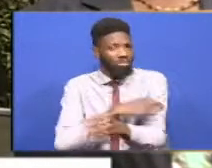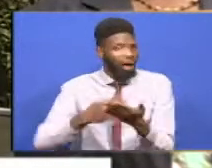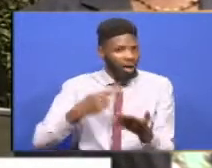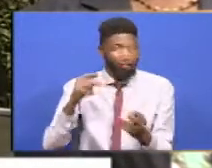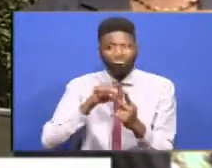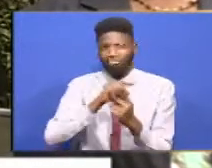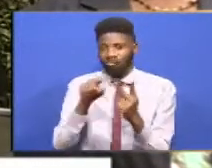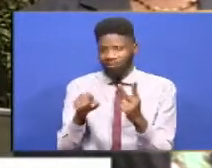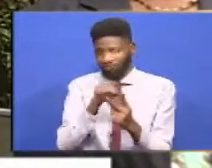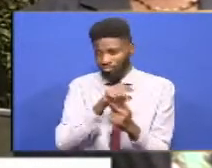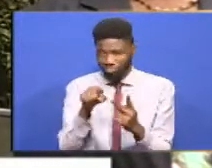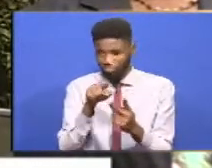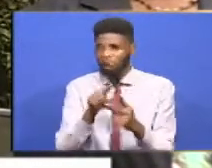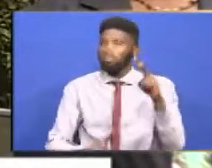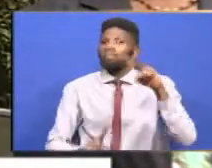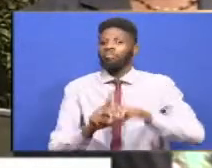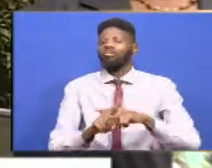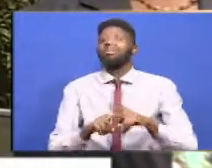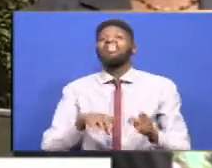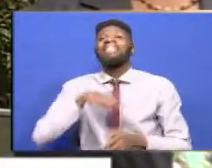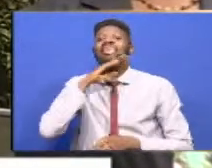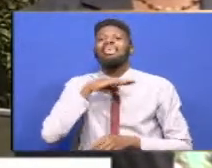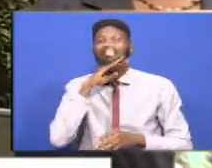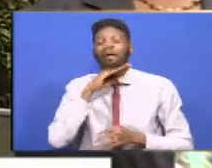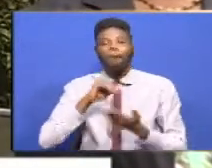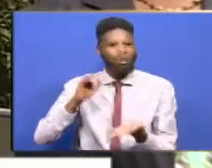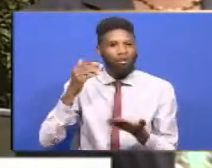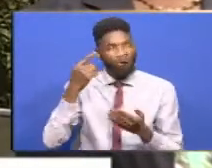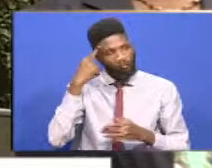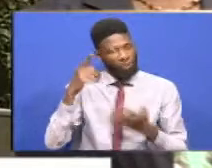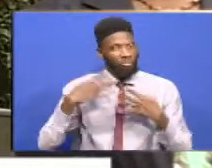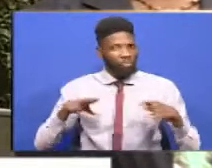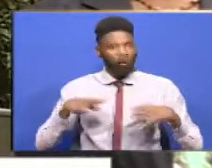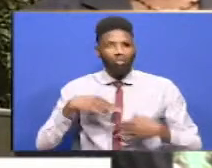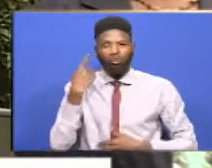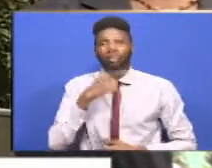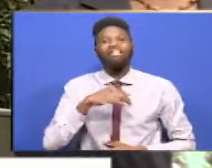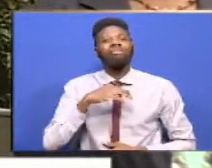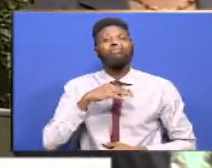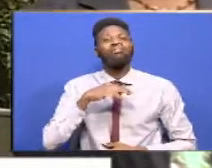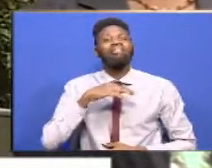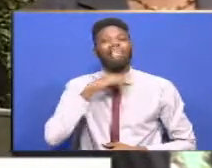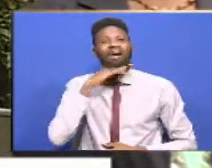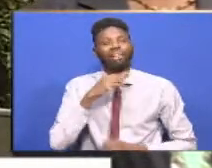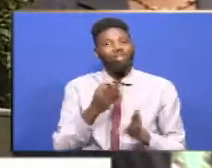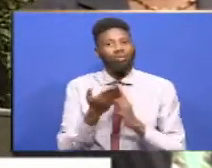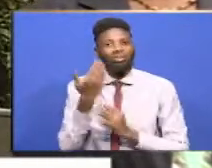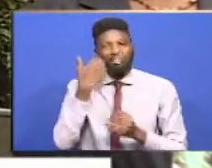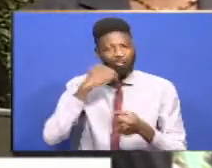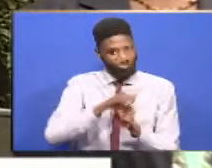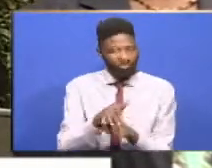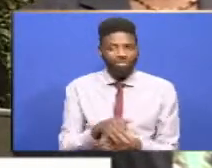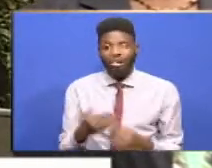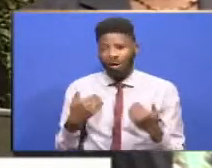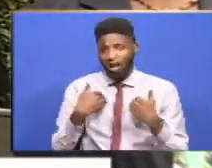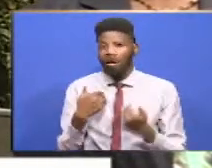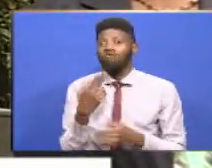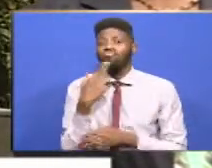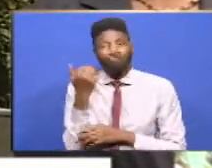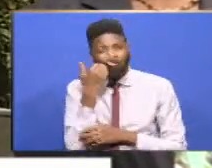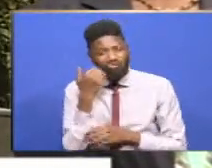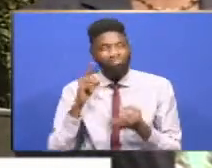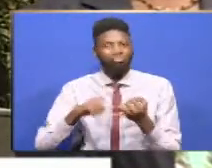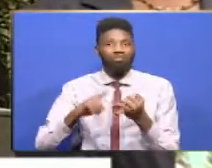for COVID mortality, followed by diabetes alone, then hypertension, then other conditions including